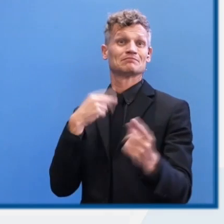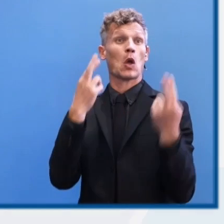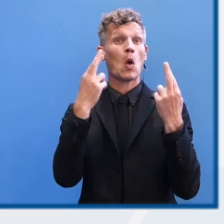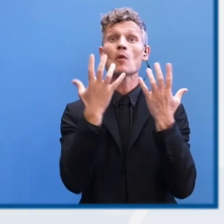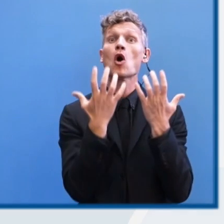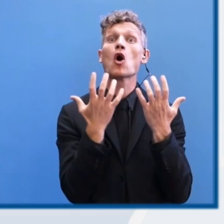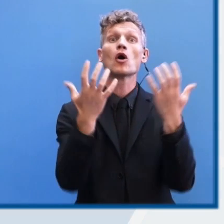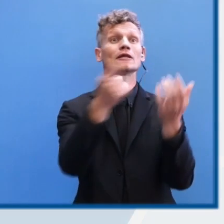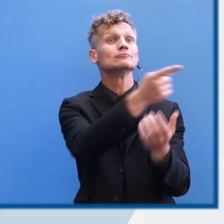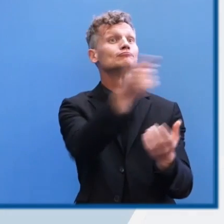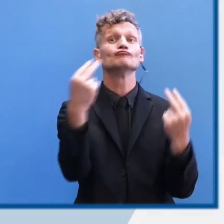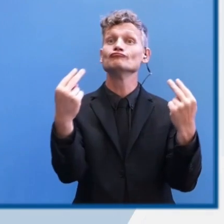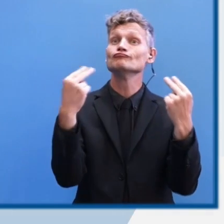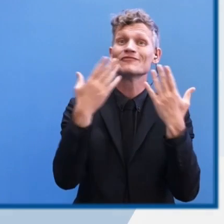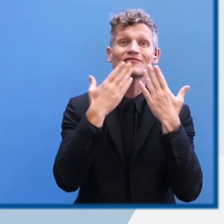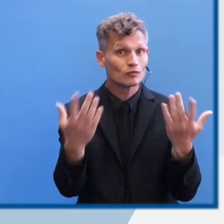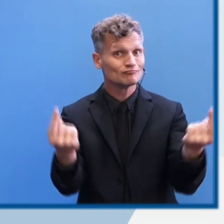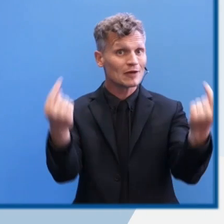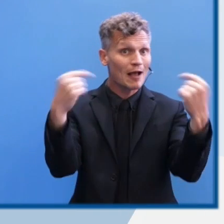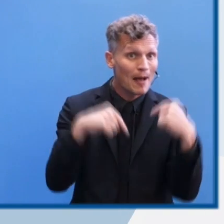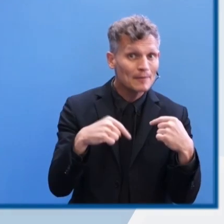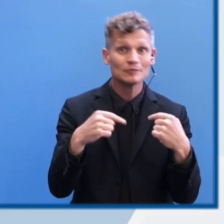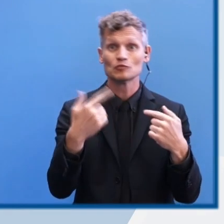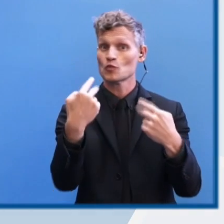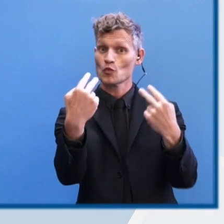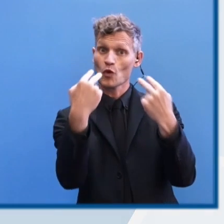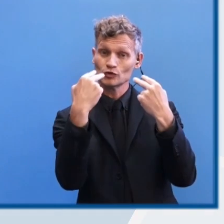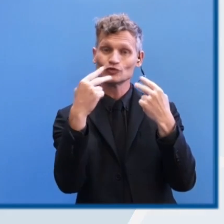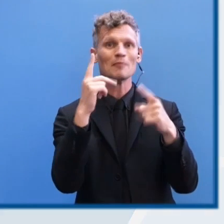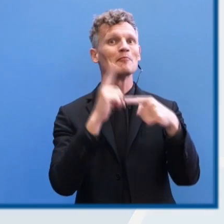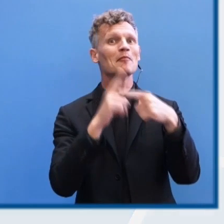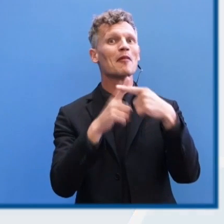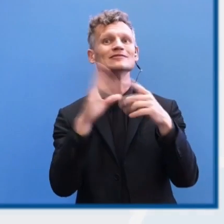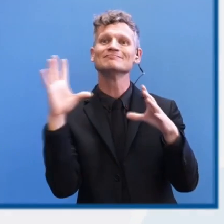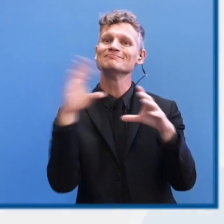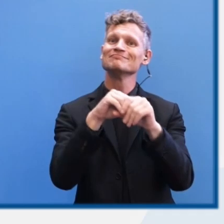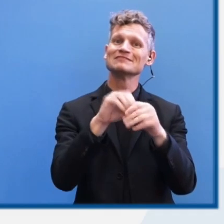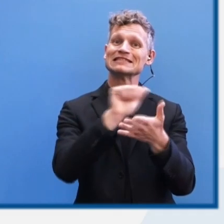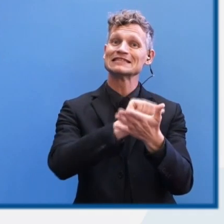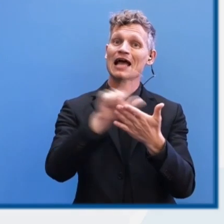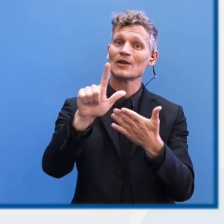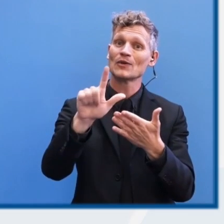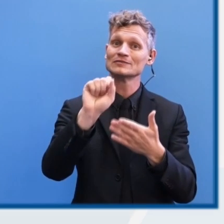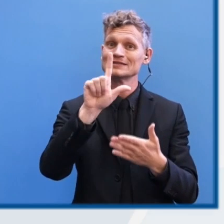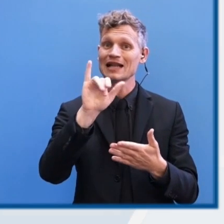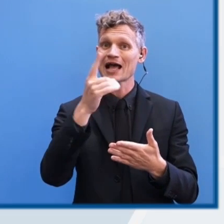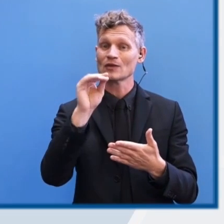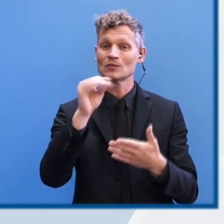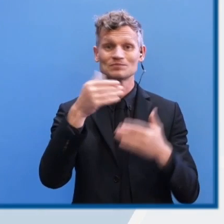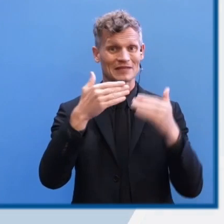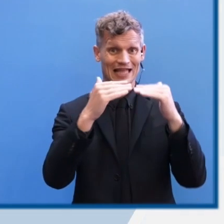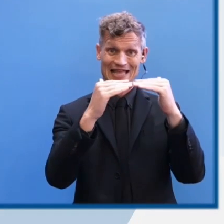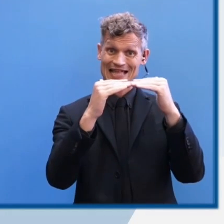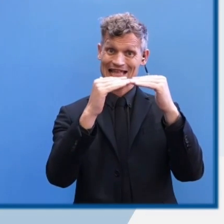audience as well for joining and for participating in the Slido. The next session will start in